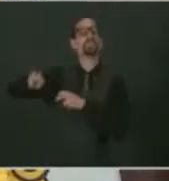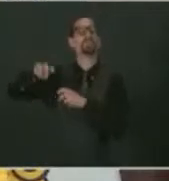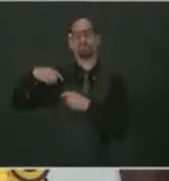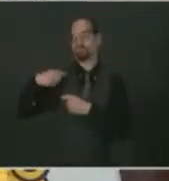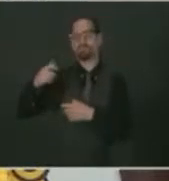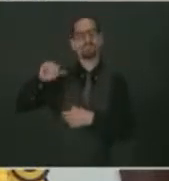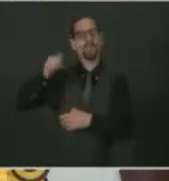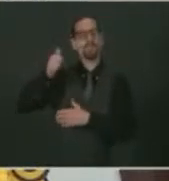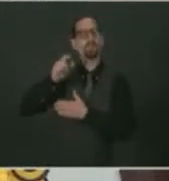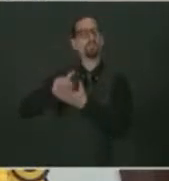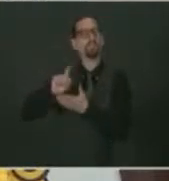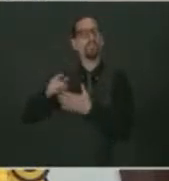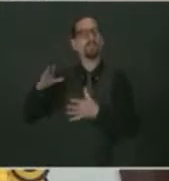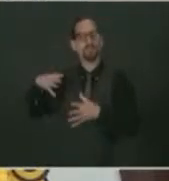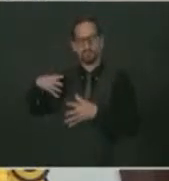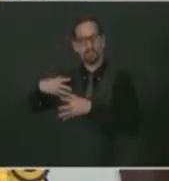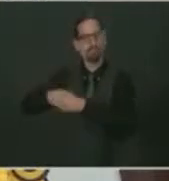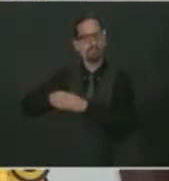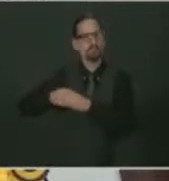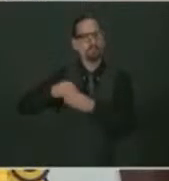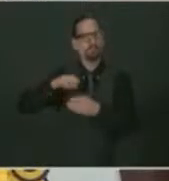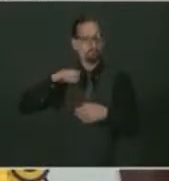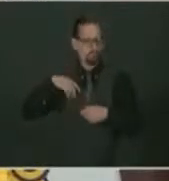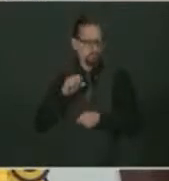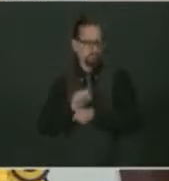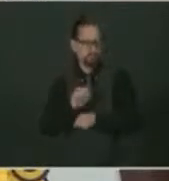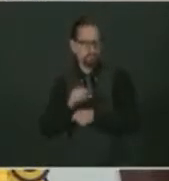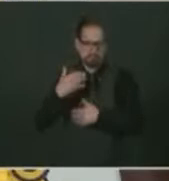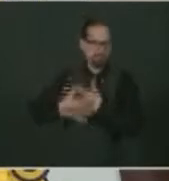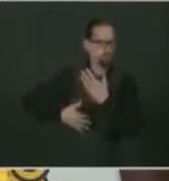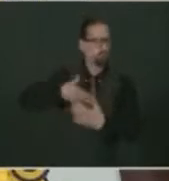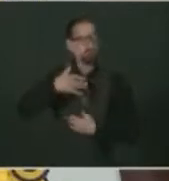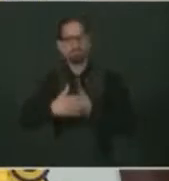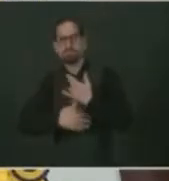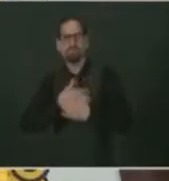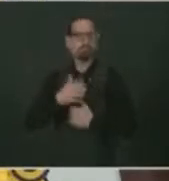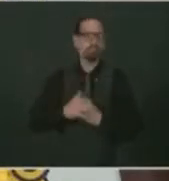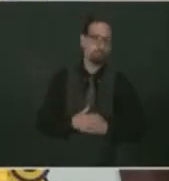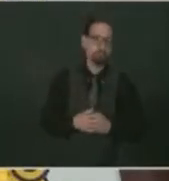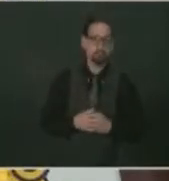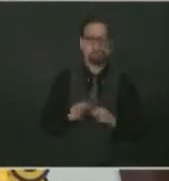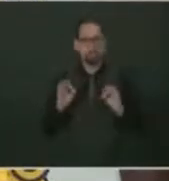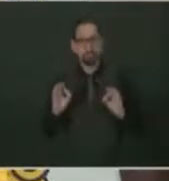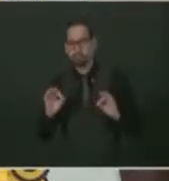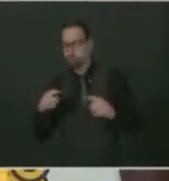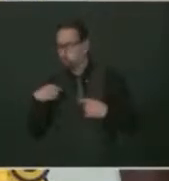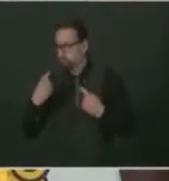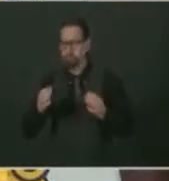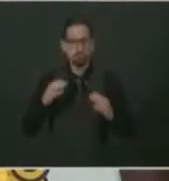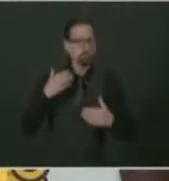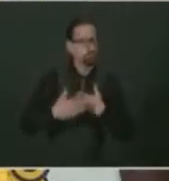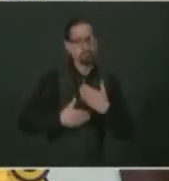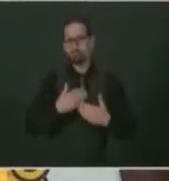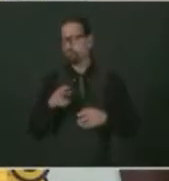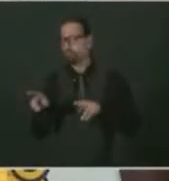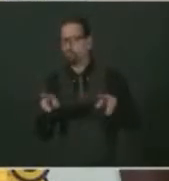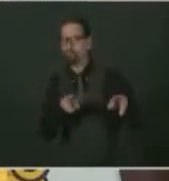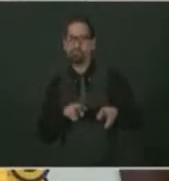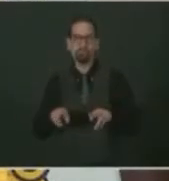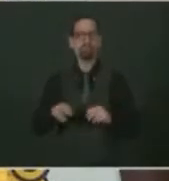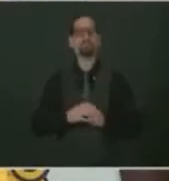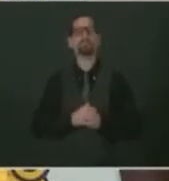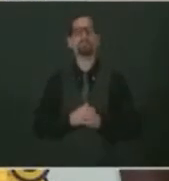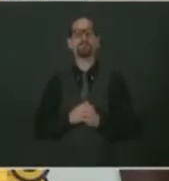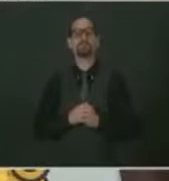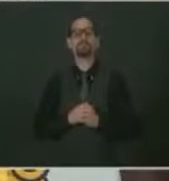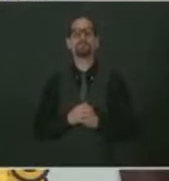moves that we made was to get the inventory off the shelves, and with